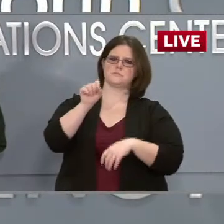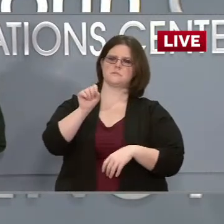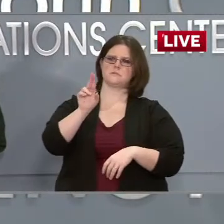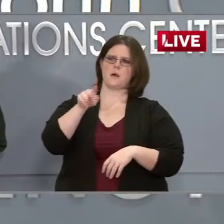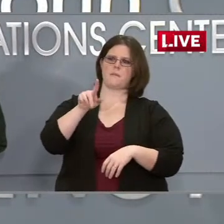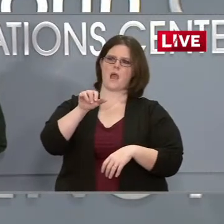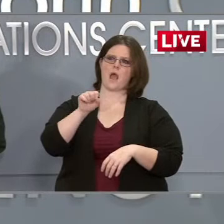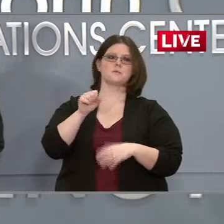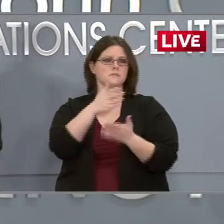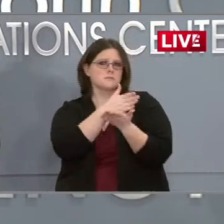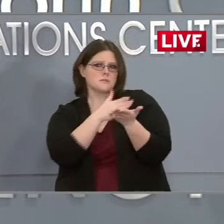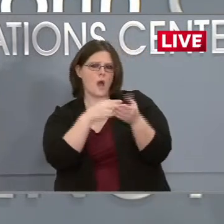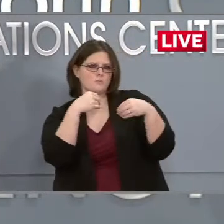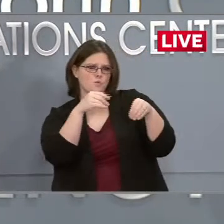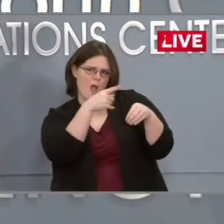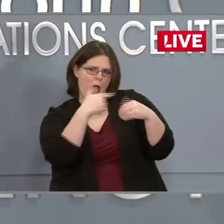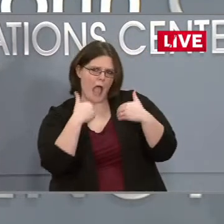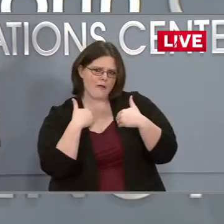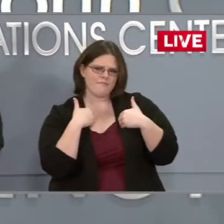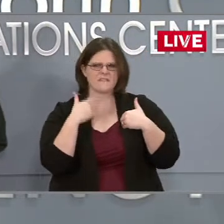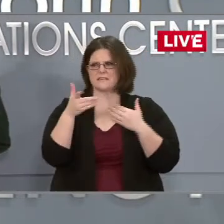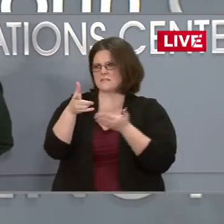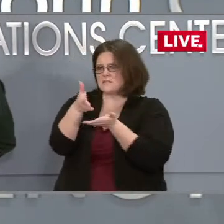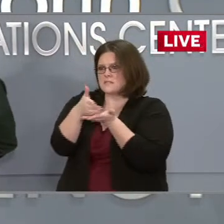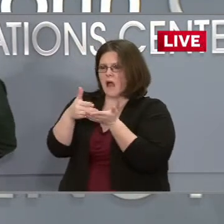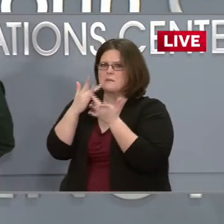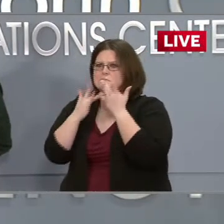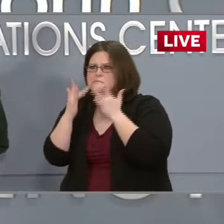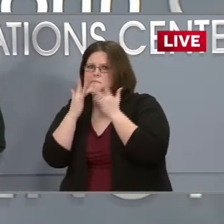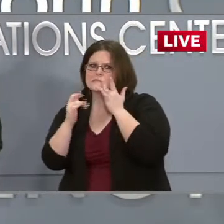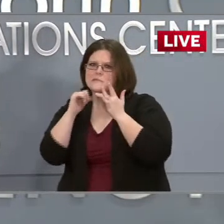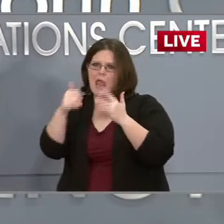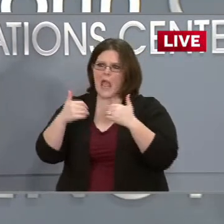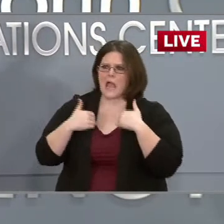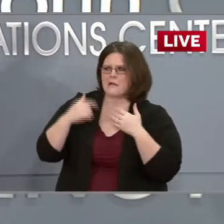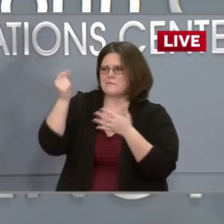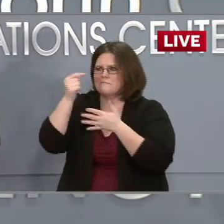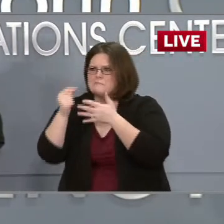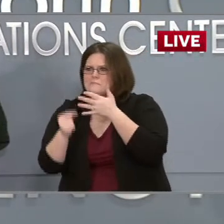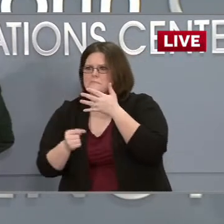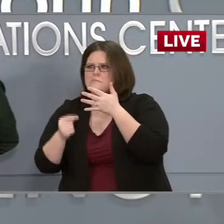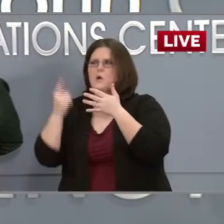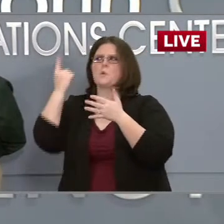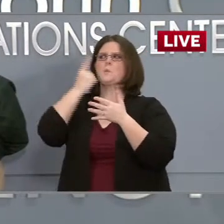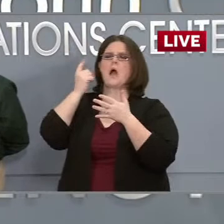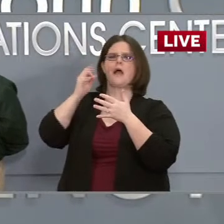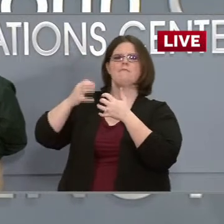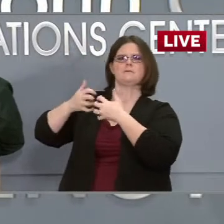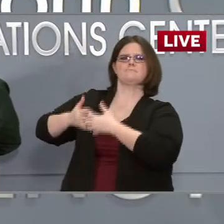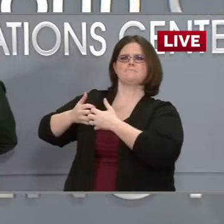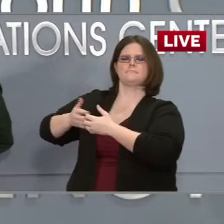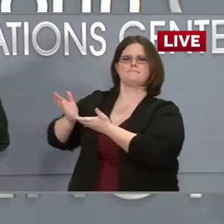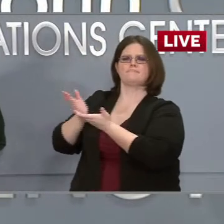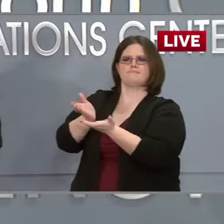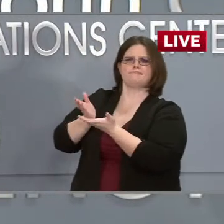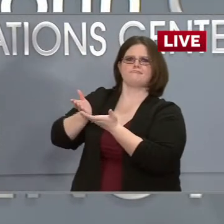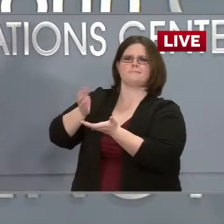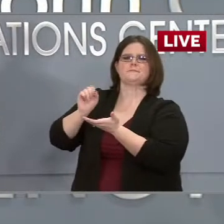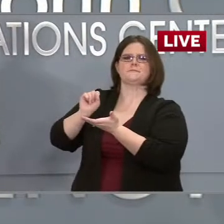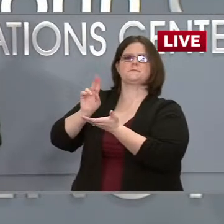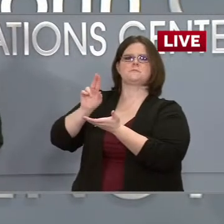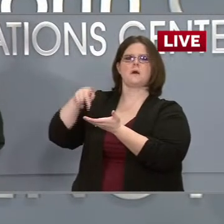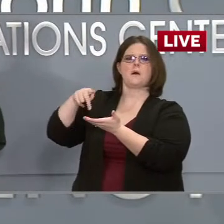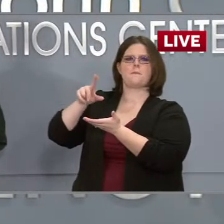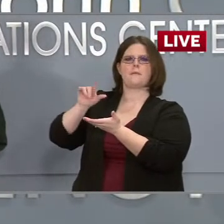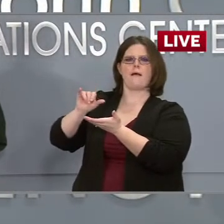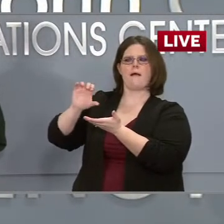like they're doing okay, others that look like they're running out of certain supplies. Didn't know if supply chain issues you were hearing about were causing